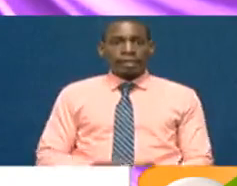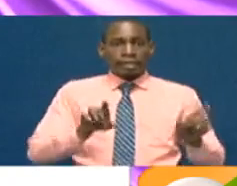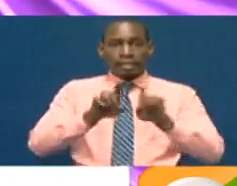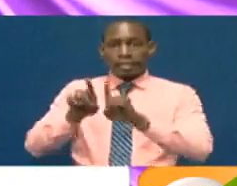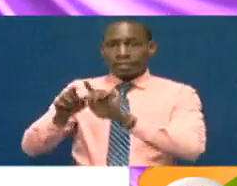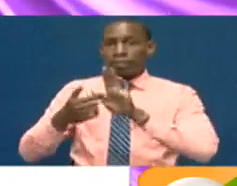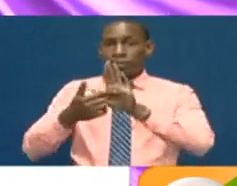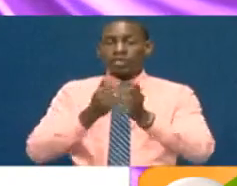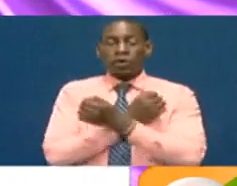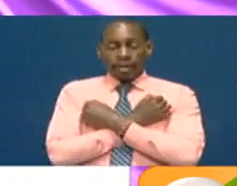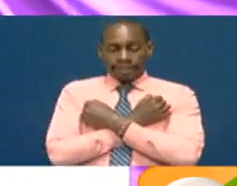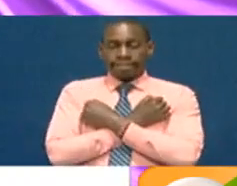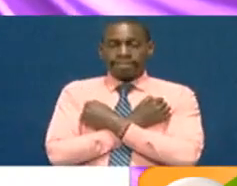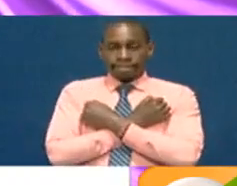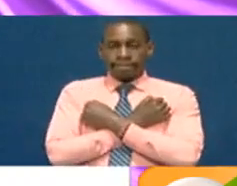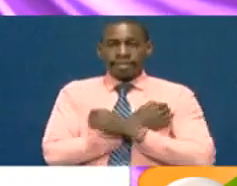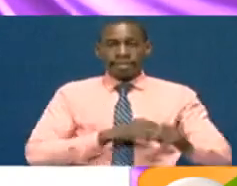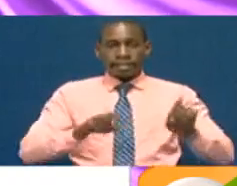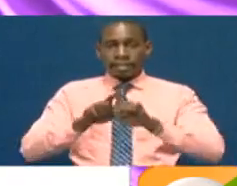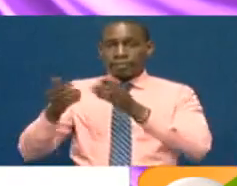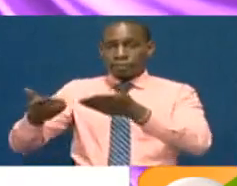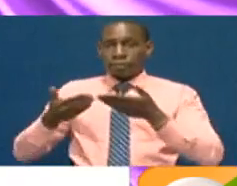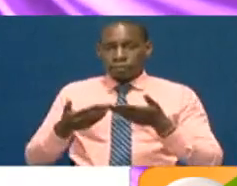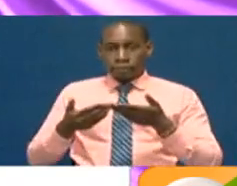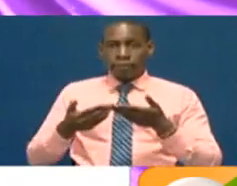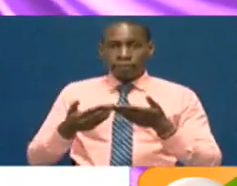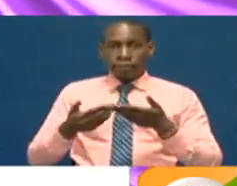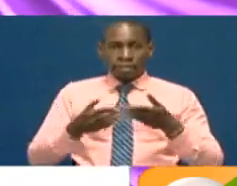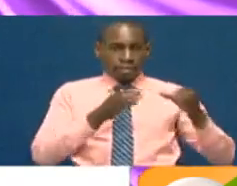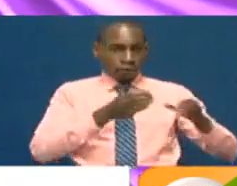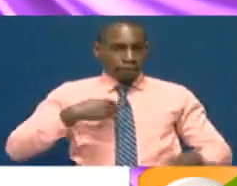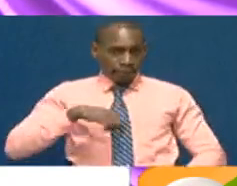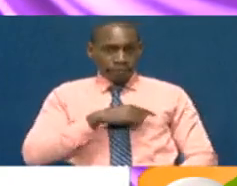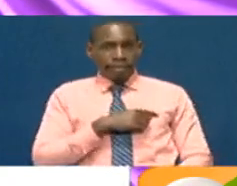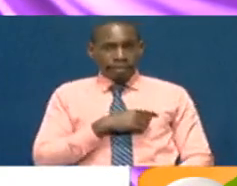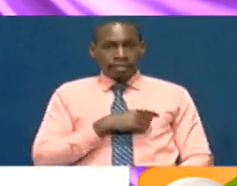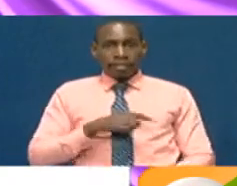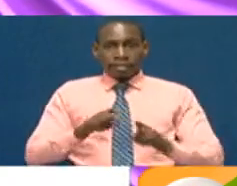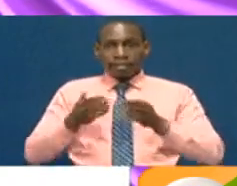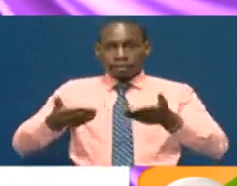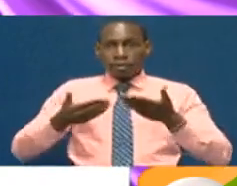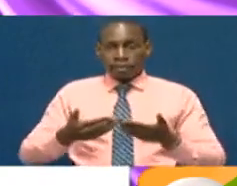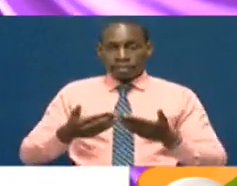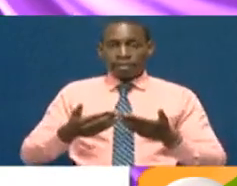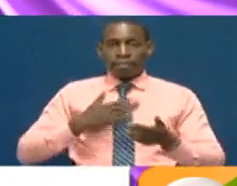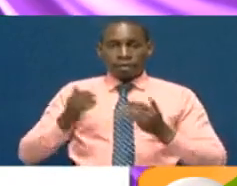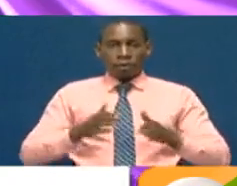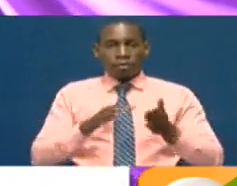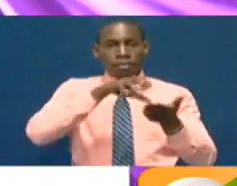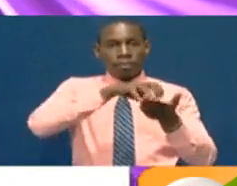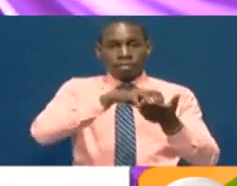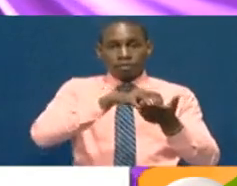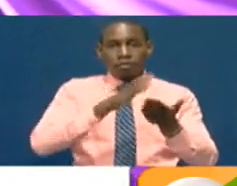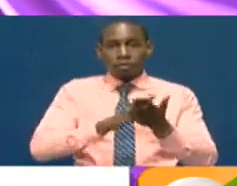umeonyesha hiyo upendo, vile umetupatia cluster yetu, and you give me the honor, a position